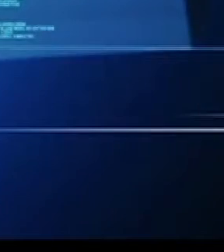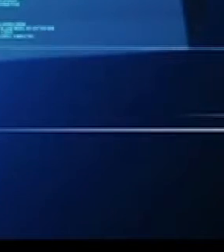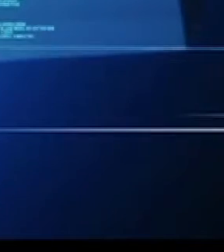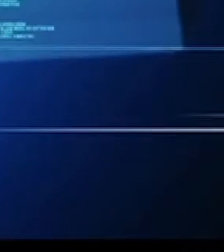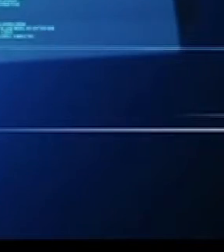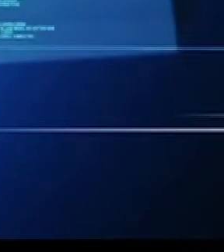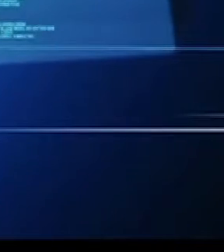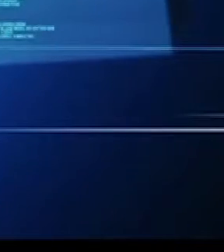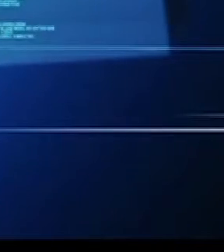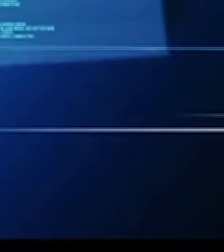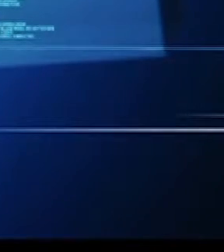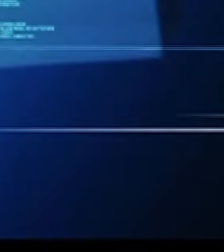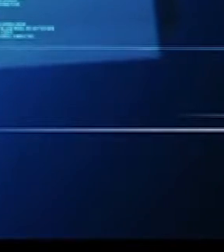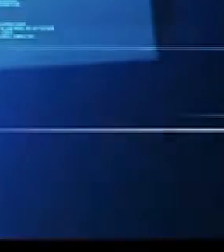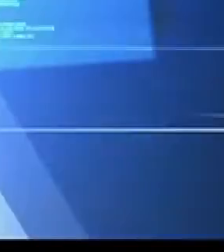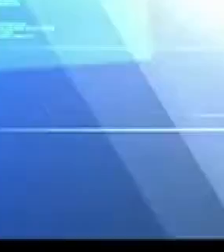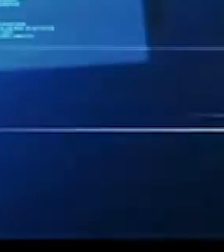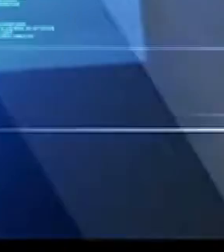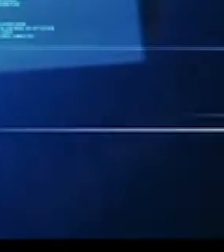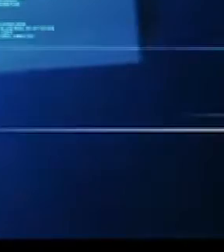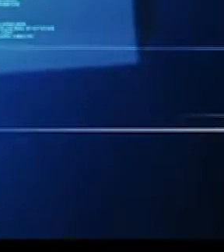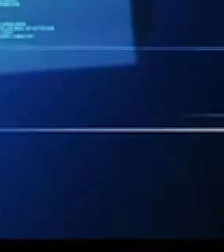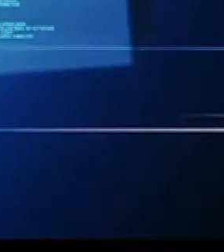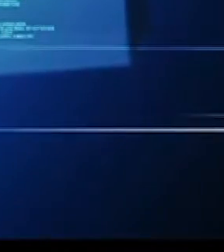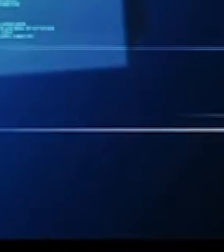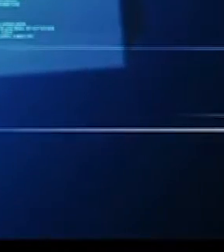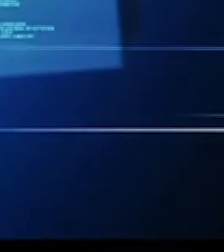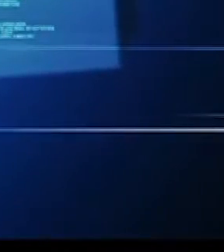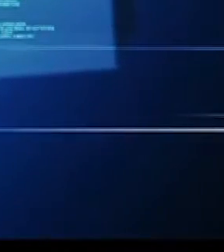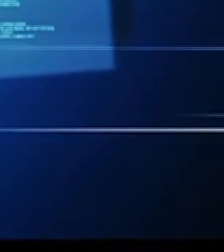This is ZNS Total Sports.